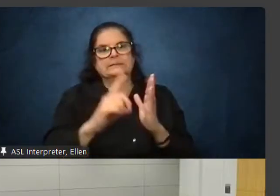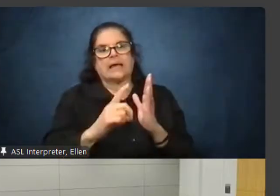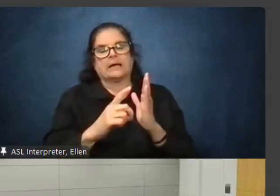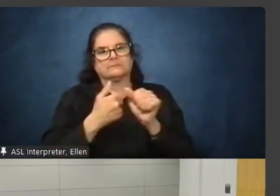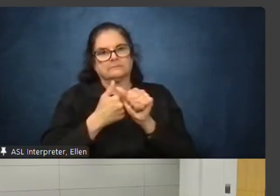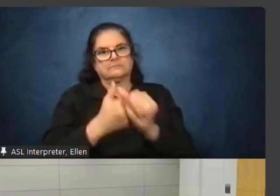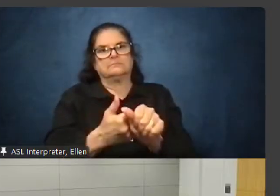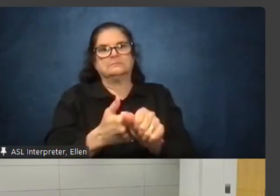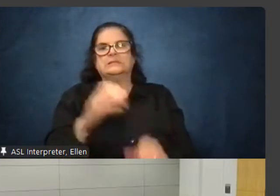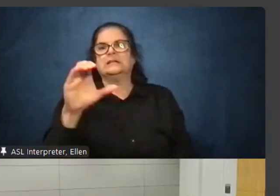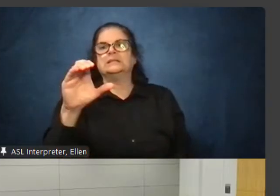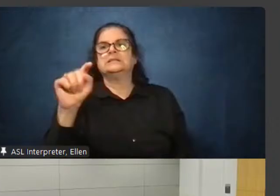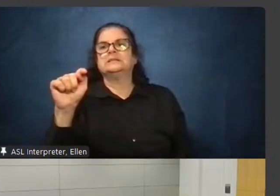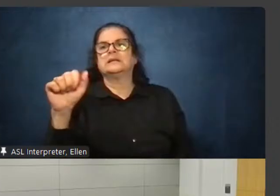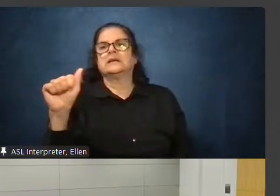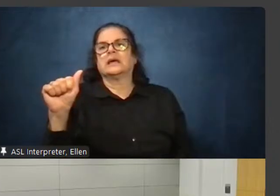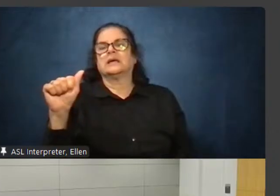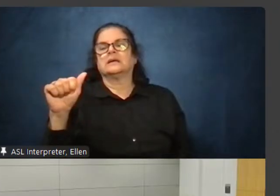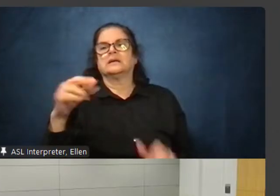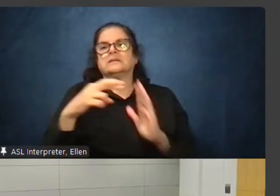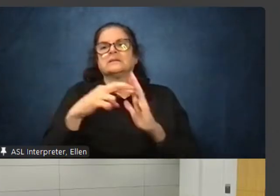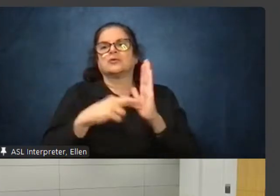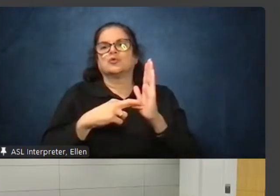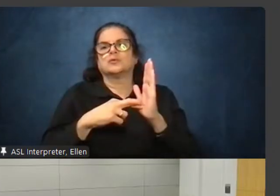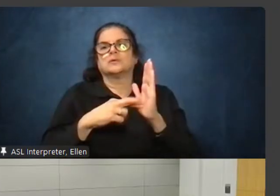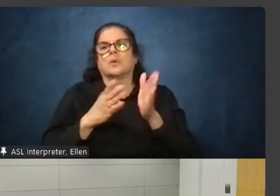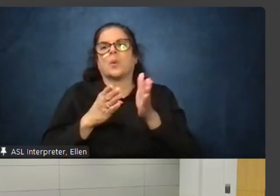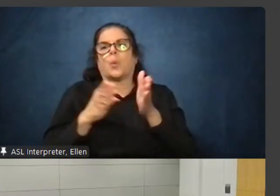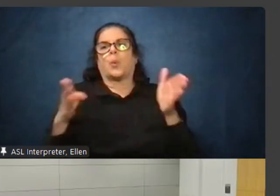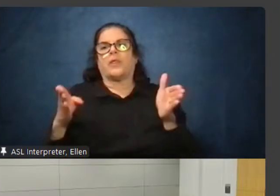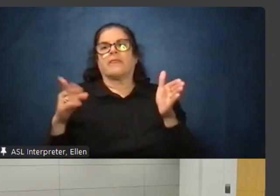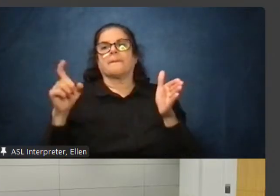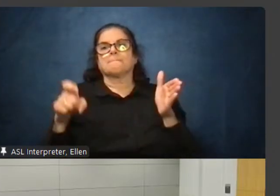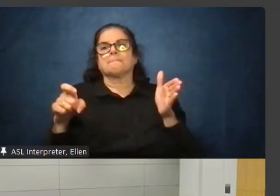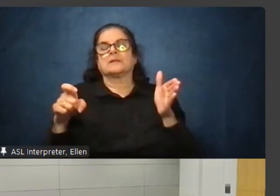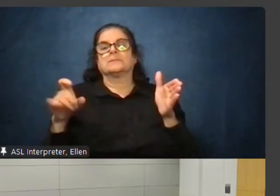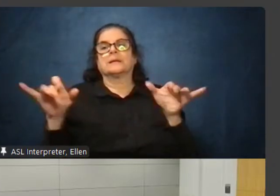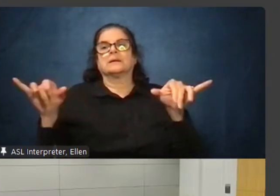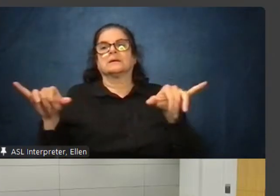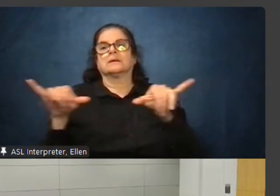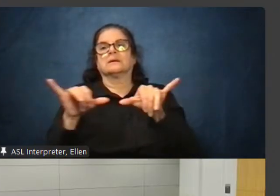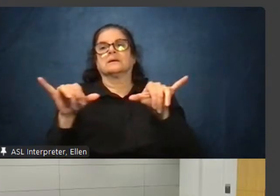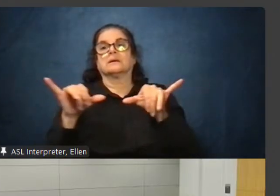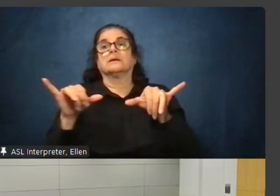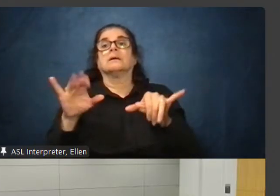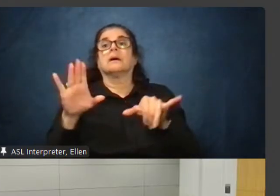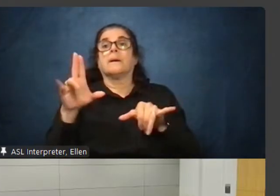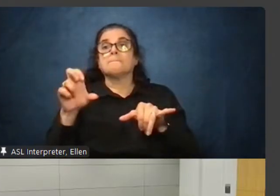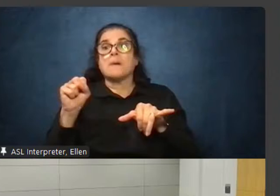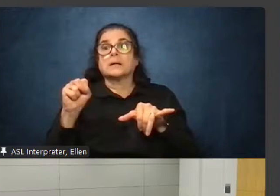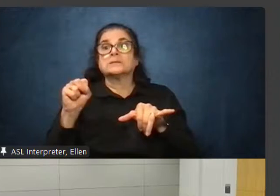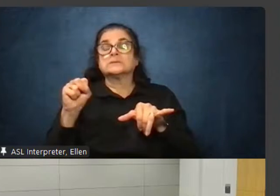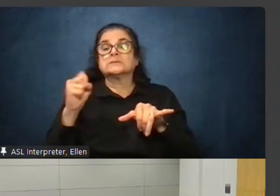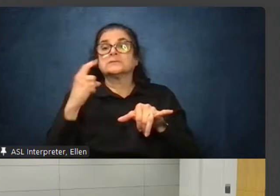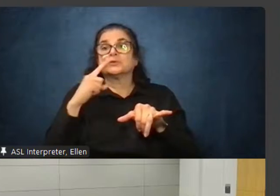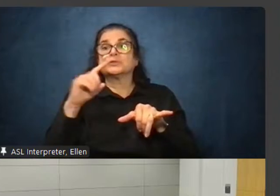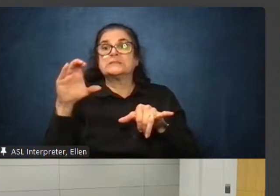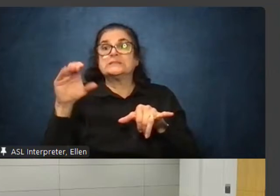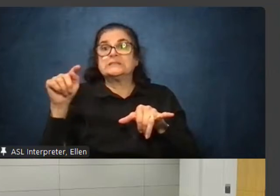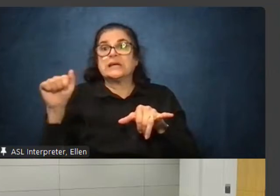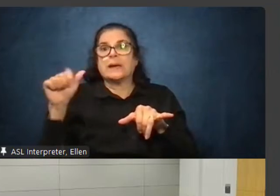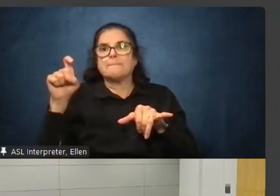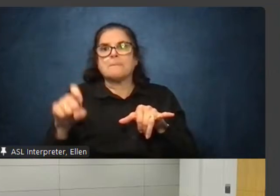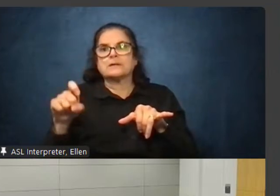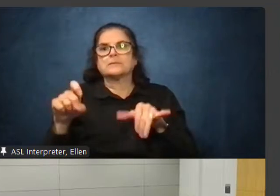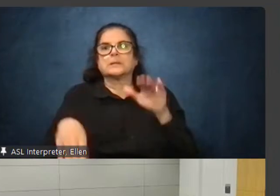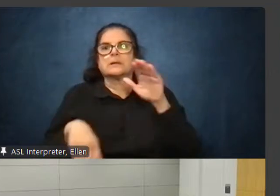to the CTA standards of like the width has to be 9 feet. So a typical CTA bus stop at the maximum has to